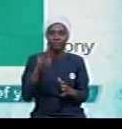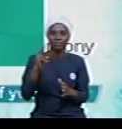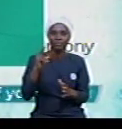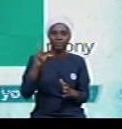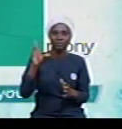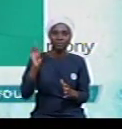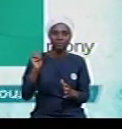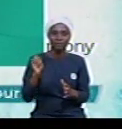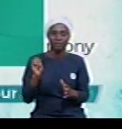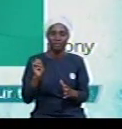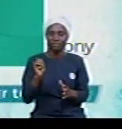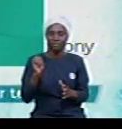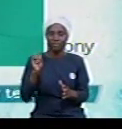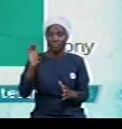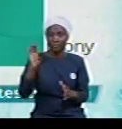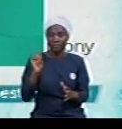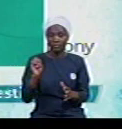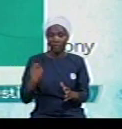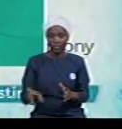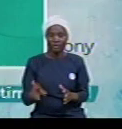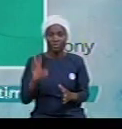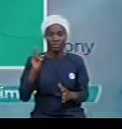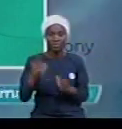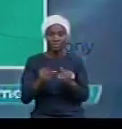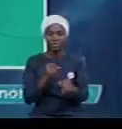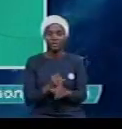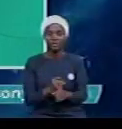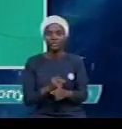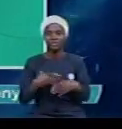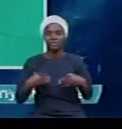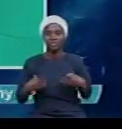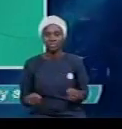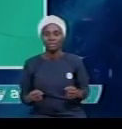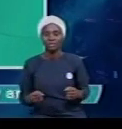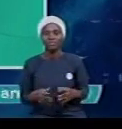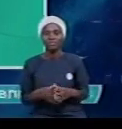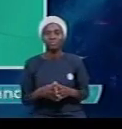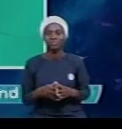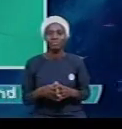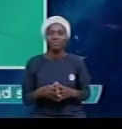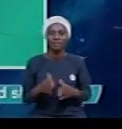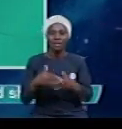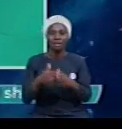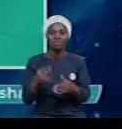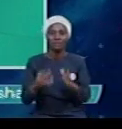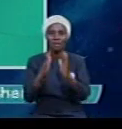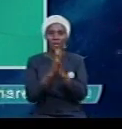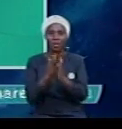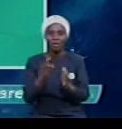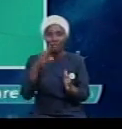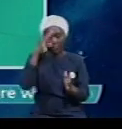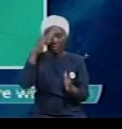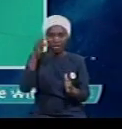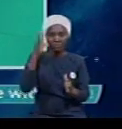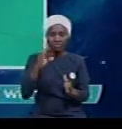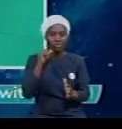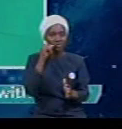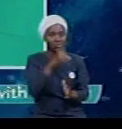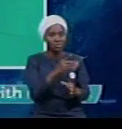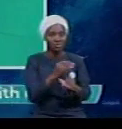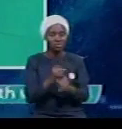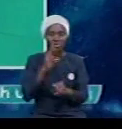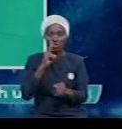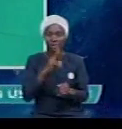ulcer. And on the second day of the July GCK crusade, after the prayer of the man of God, she got her healing and went